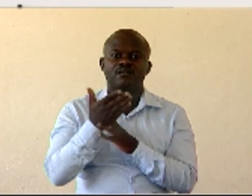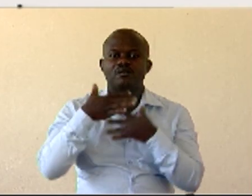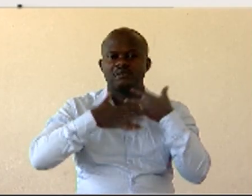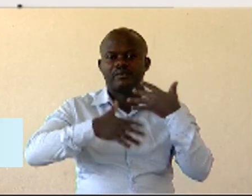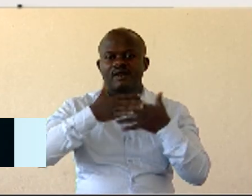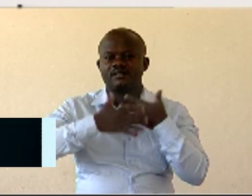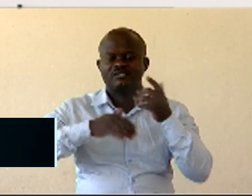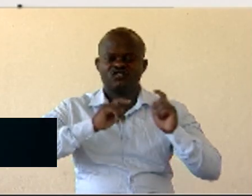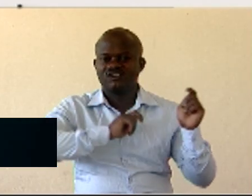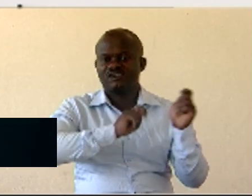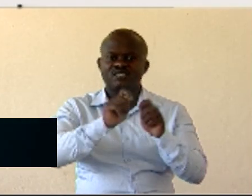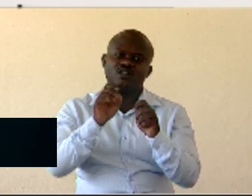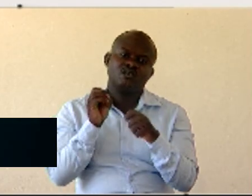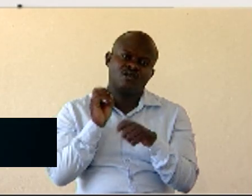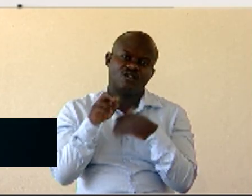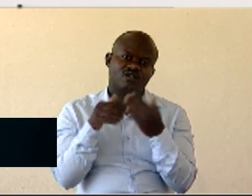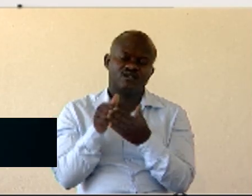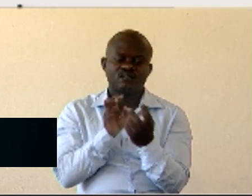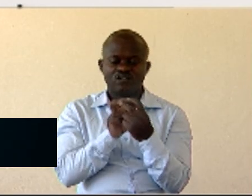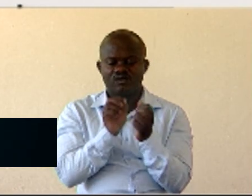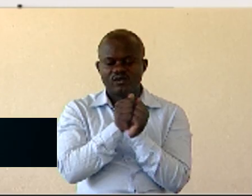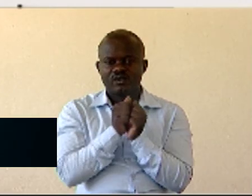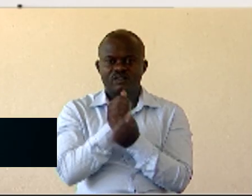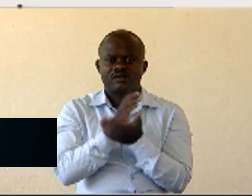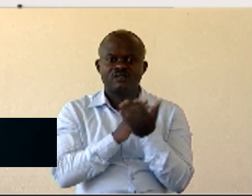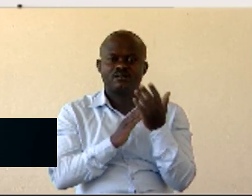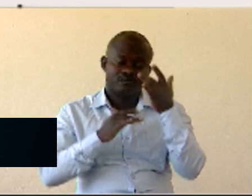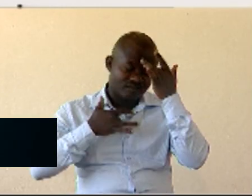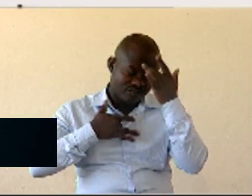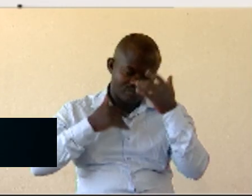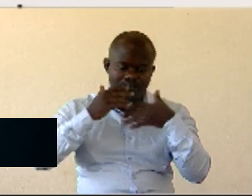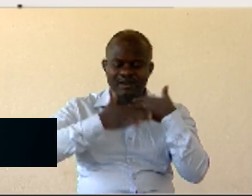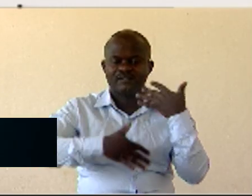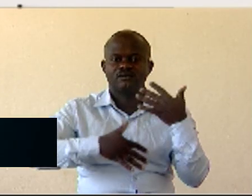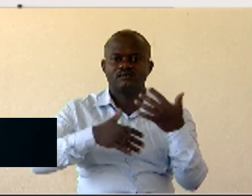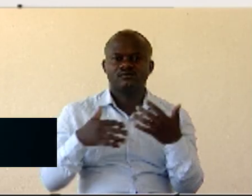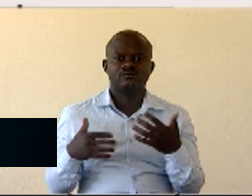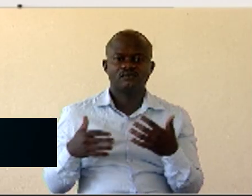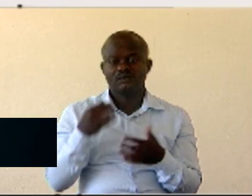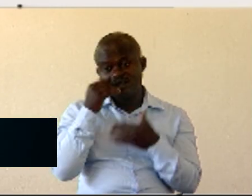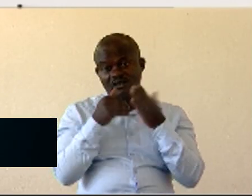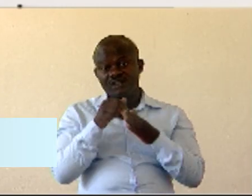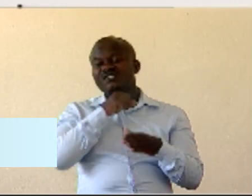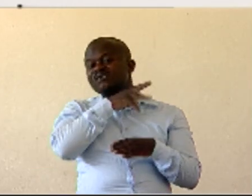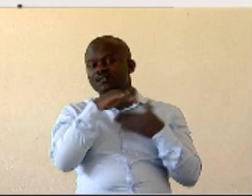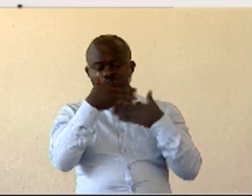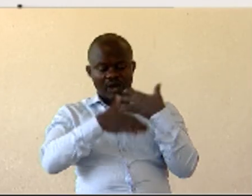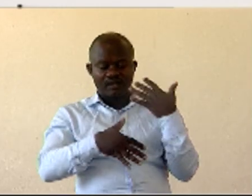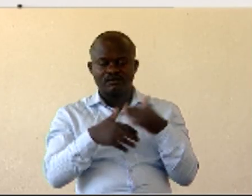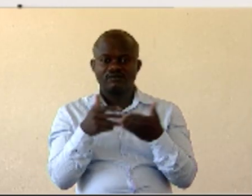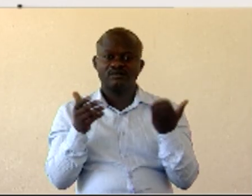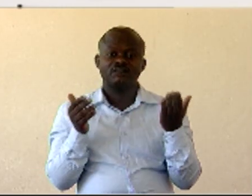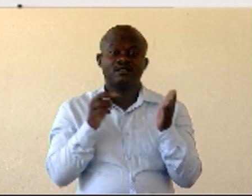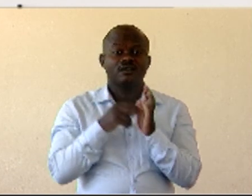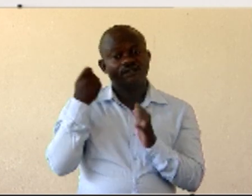blood transfusion or contact with a contaminated blood. When you come in contact with a contaminated blood,